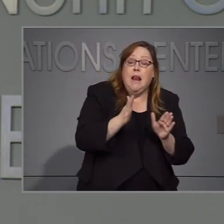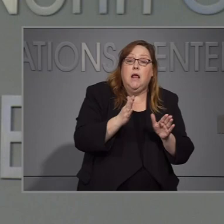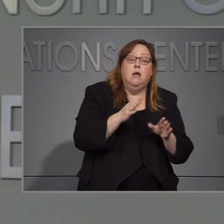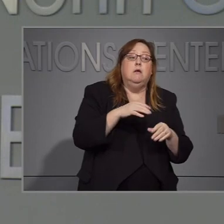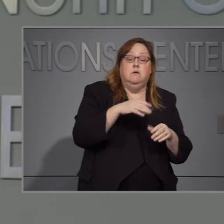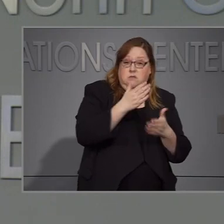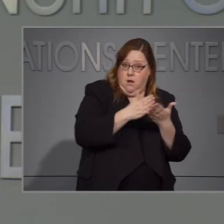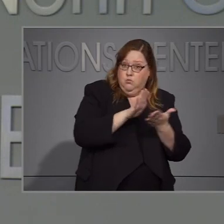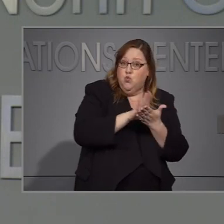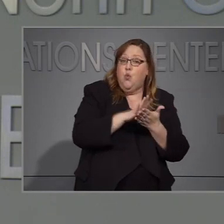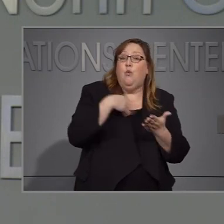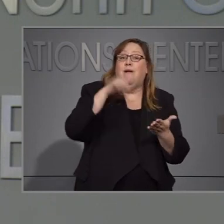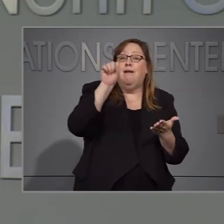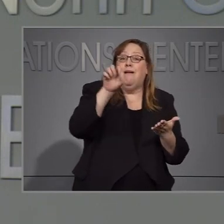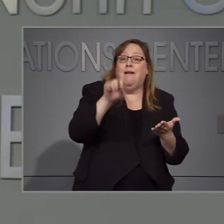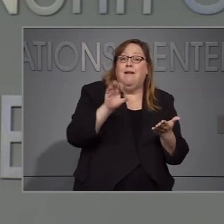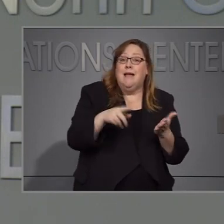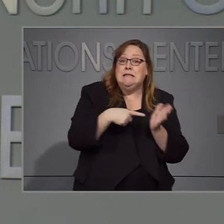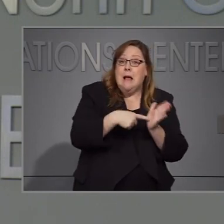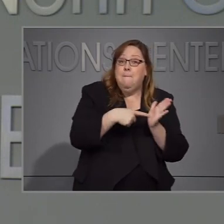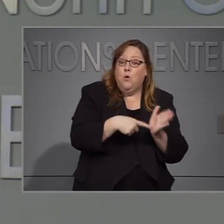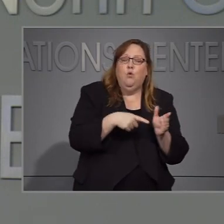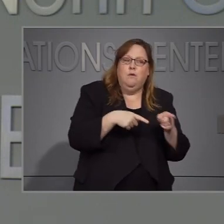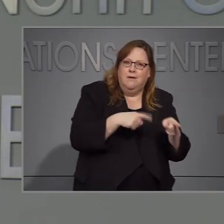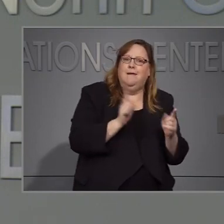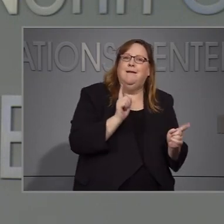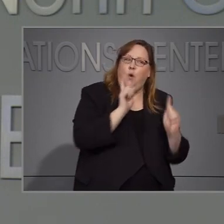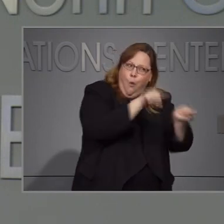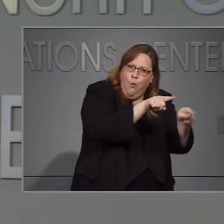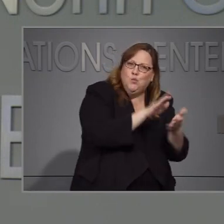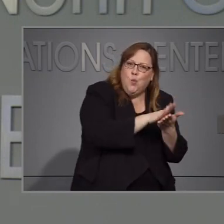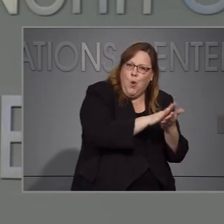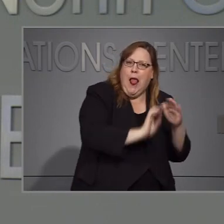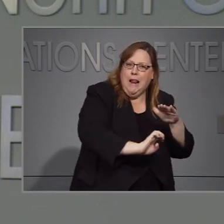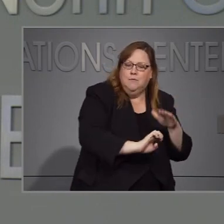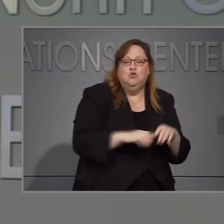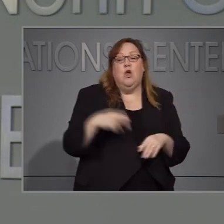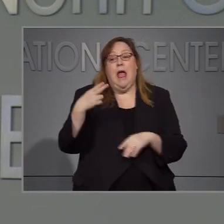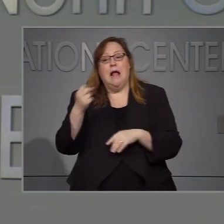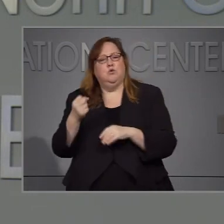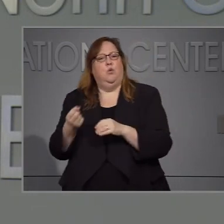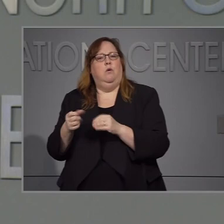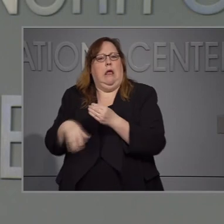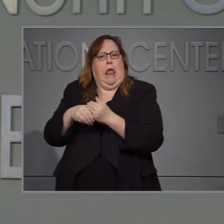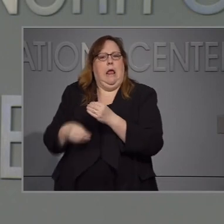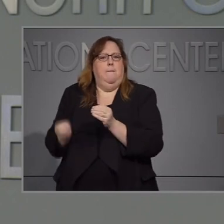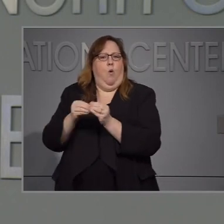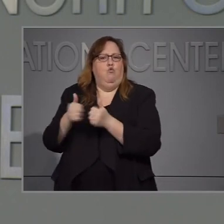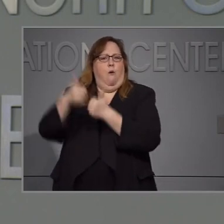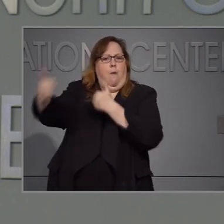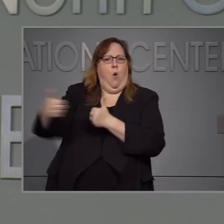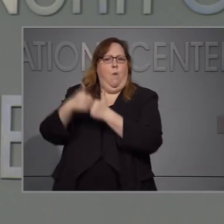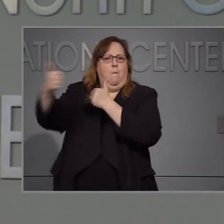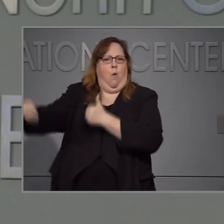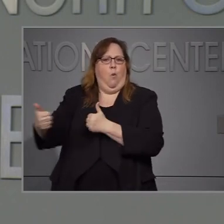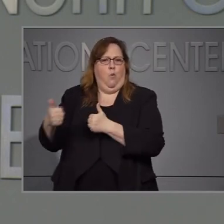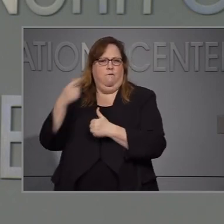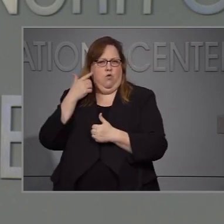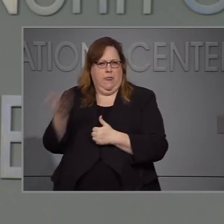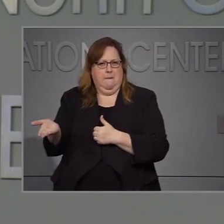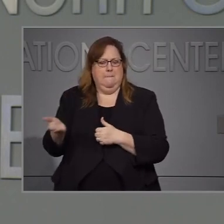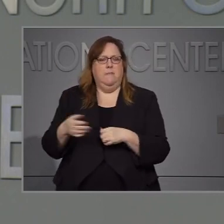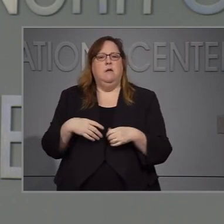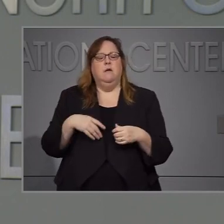remote learning for their high school students. So there is a recognition of